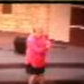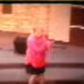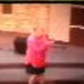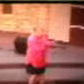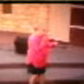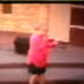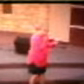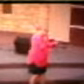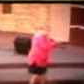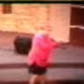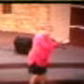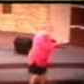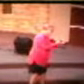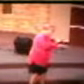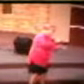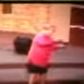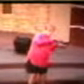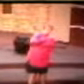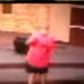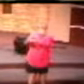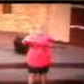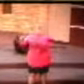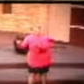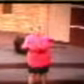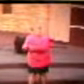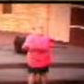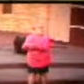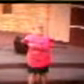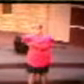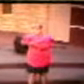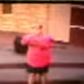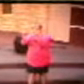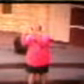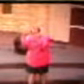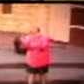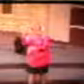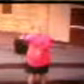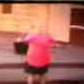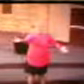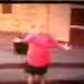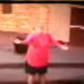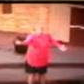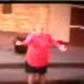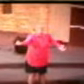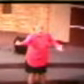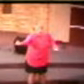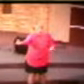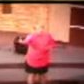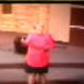ministry, praying over us, blessing us, giving things away, looking at their neighbors. They were teaching us